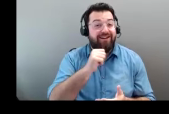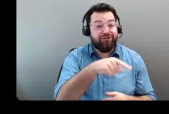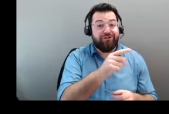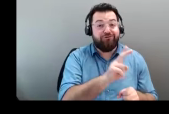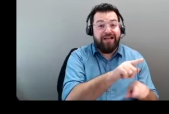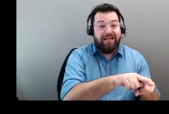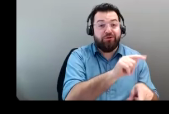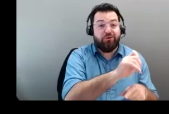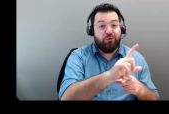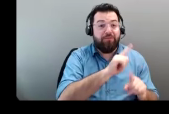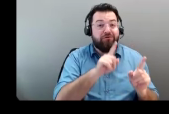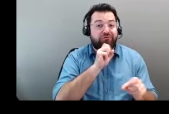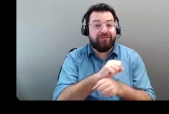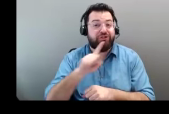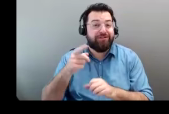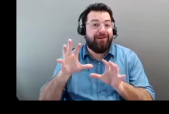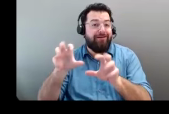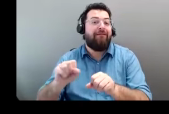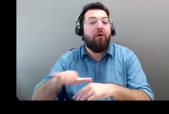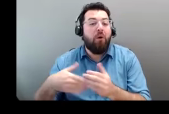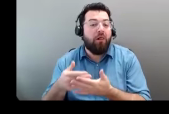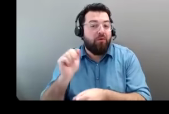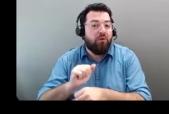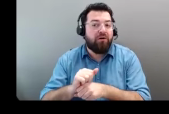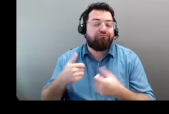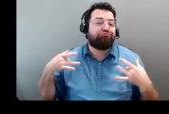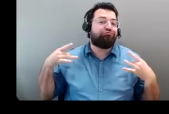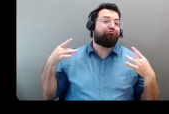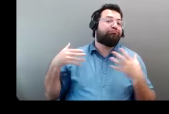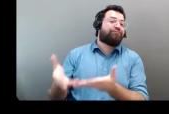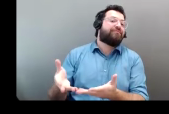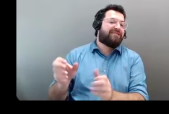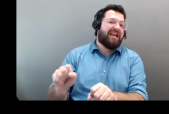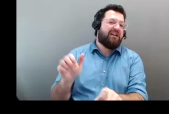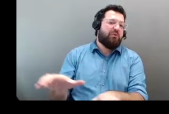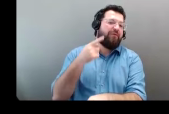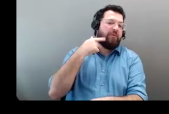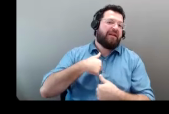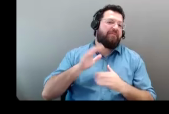just taking over completely all of our work, right? A useful tool.